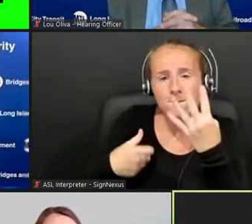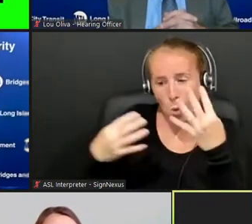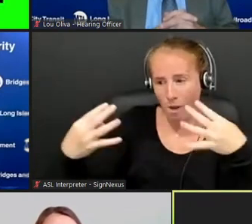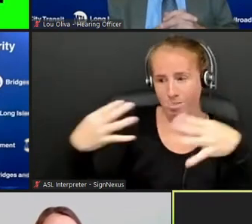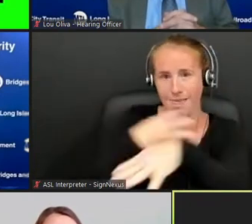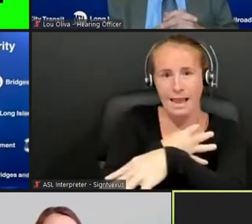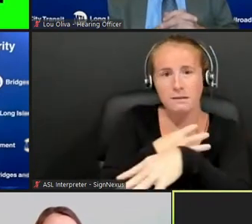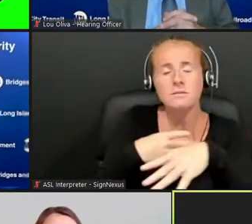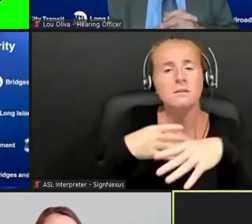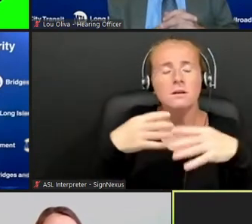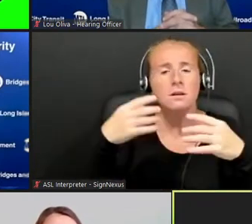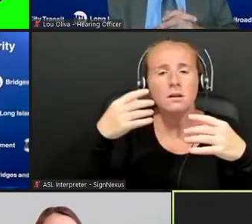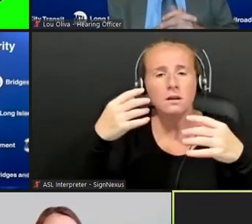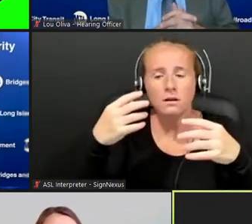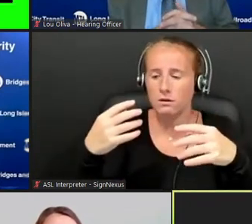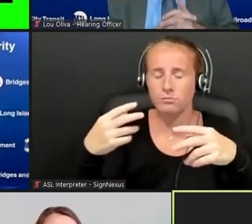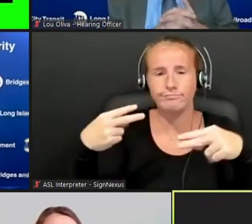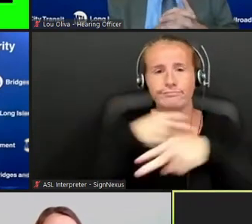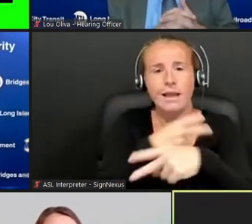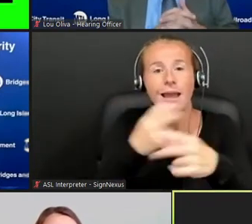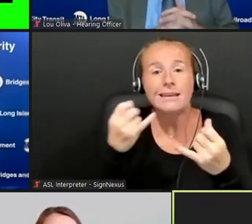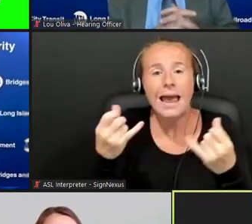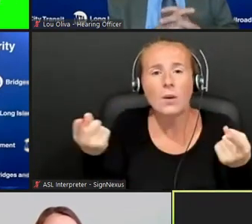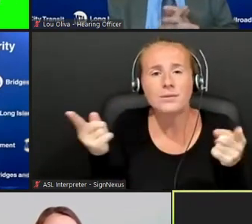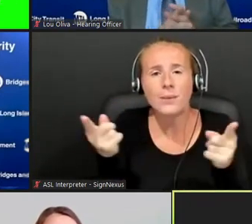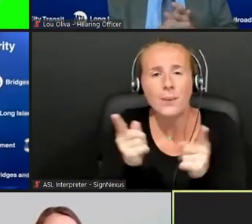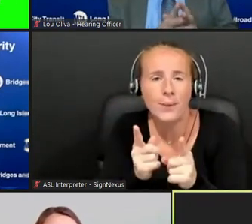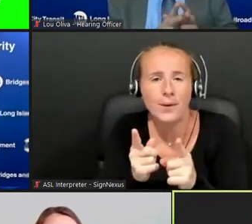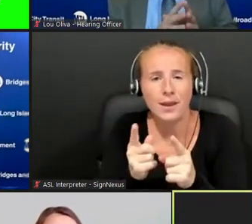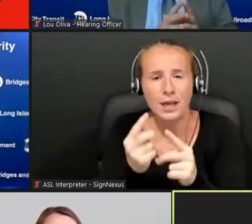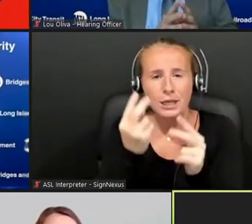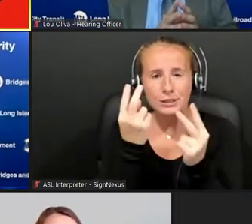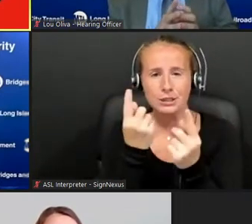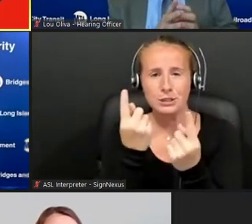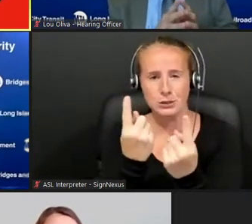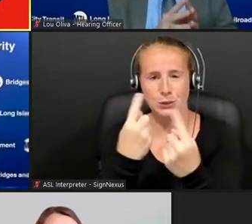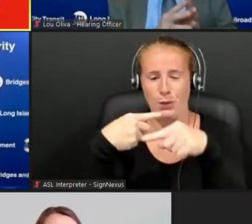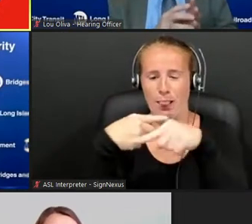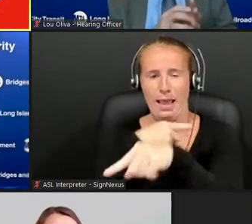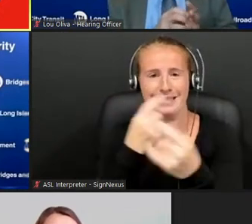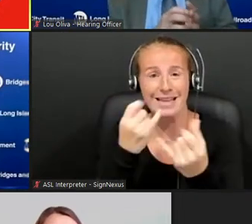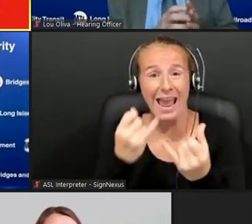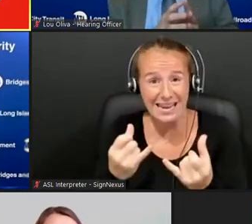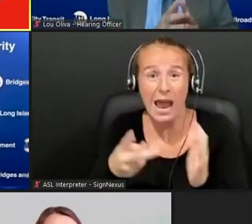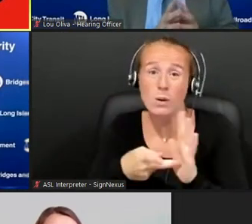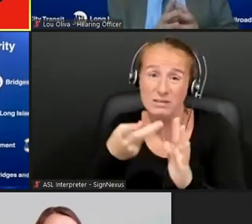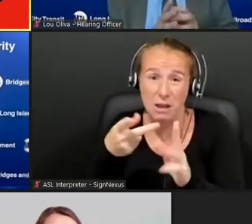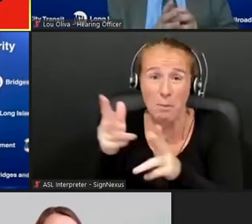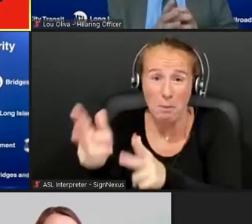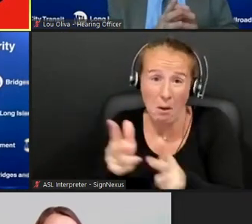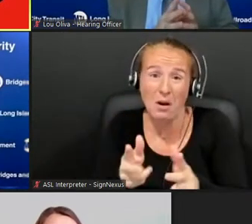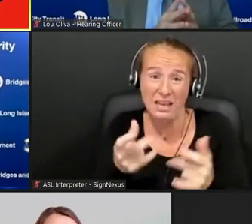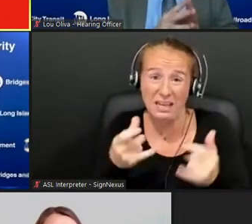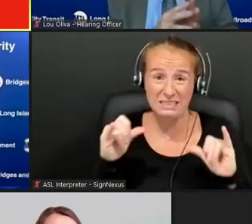now down to two and then we have the whole point so